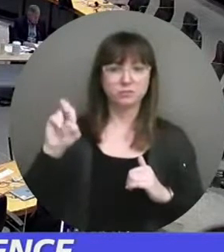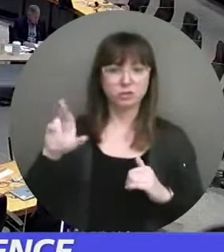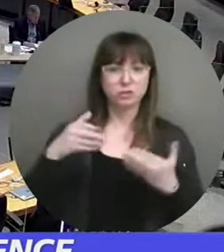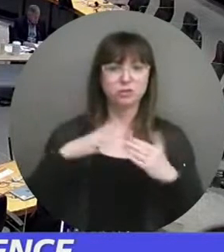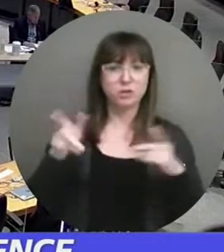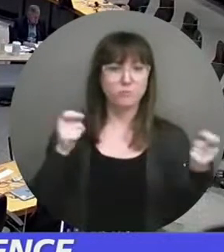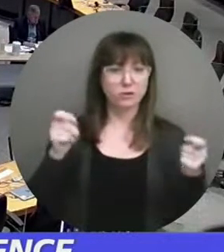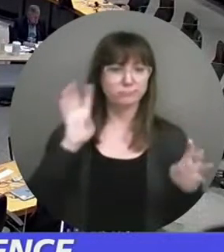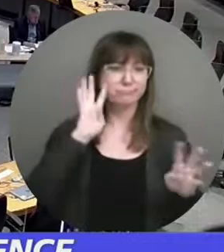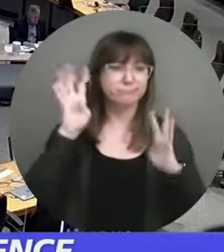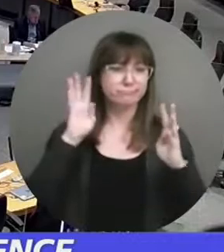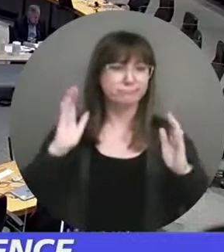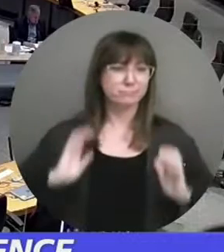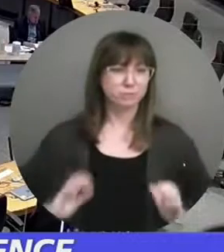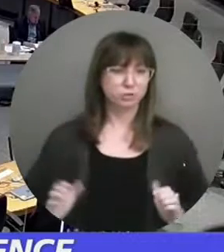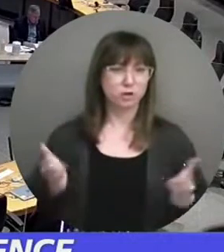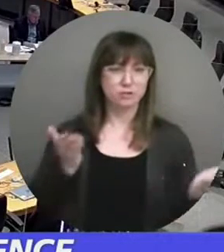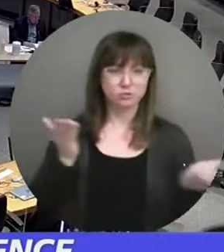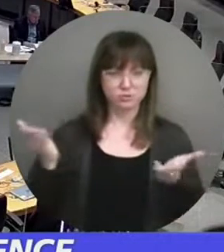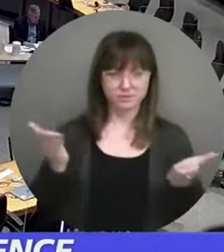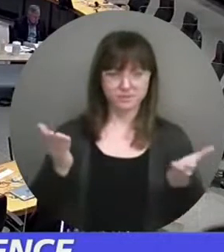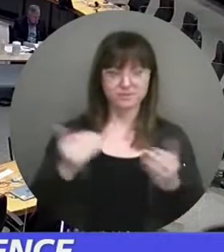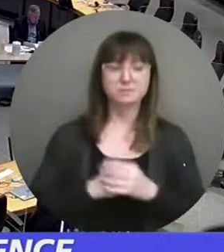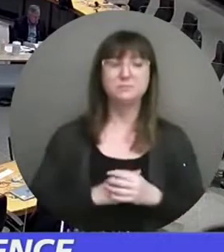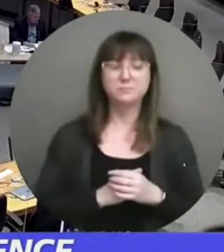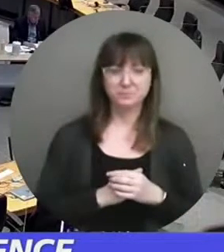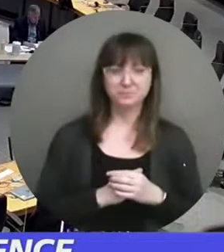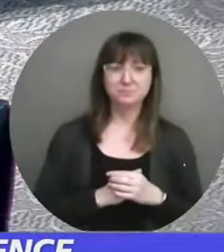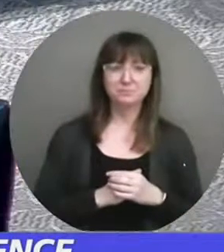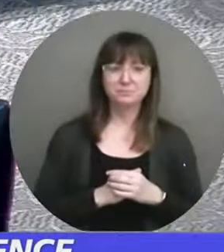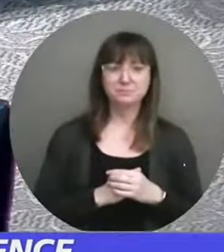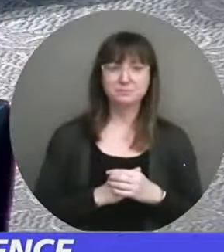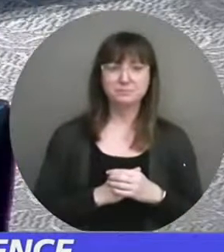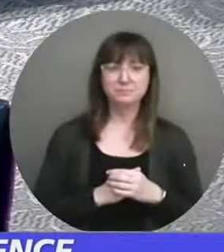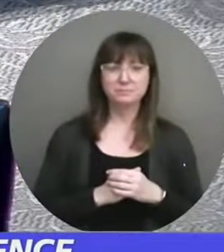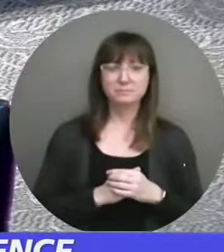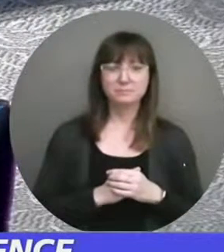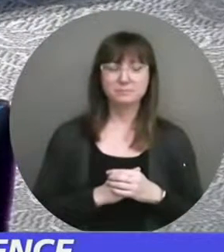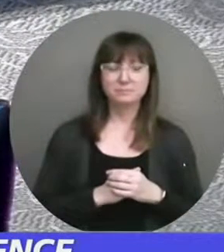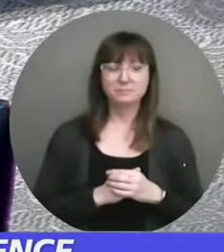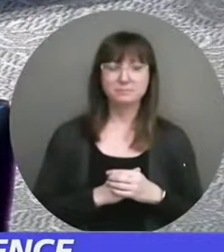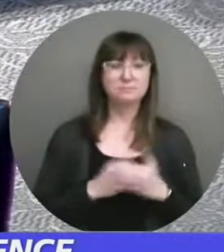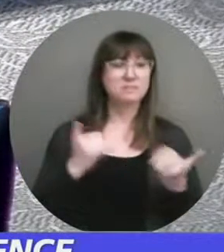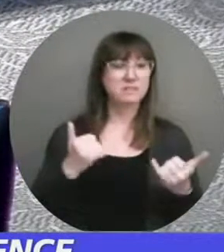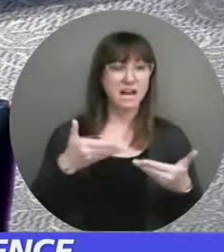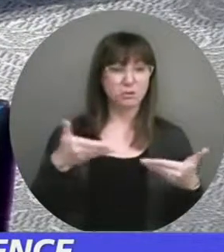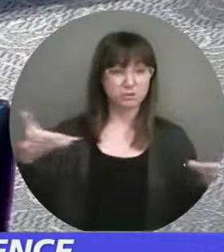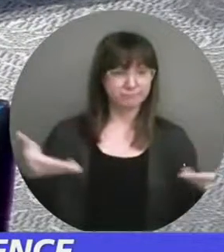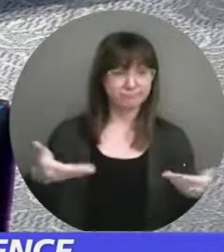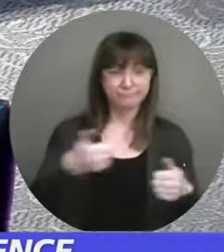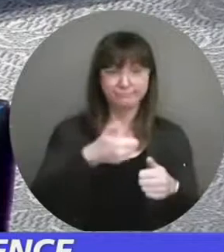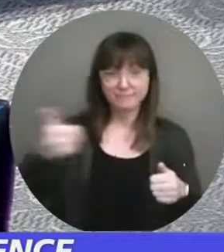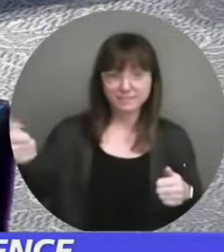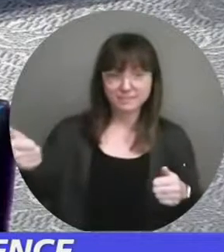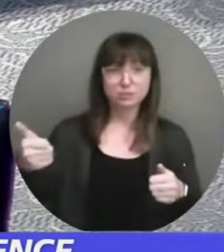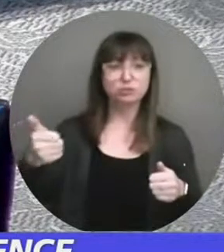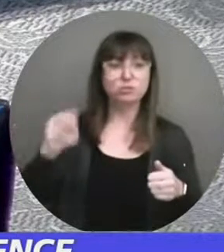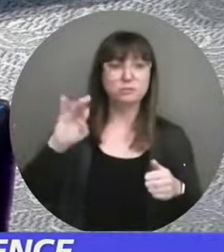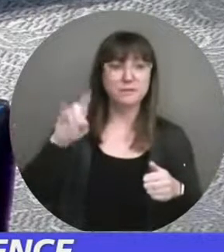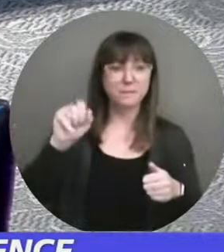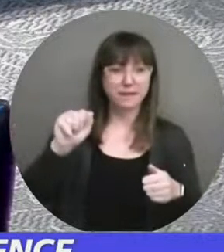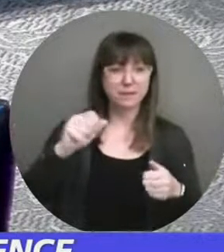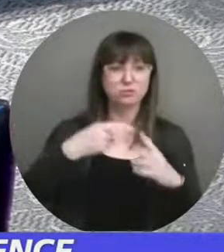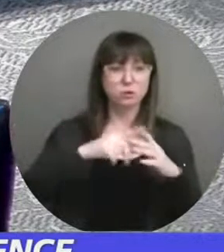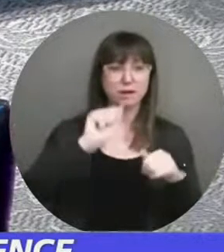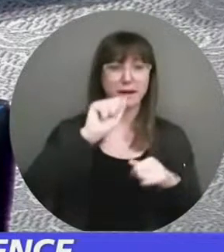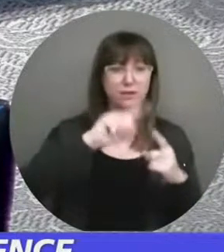Services, Directrice générale des services novateurs pour la clientèle. I will now invite each agency alphabetically to ask their question. You may